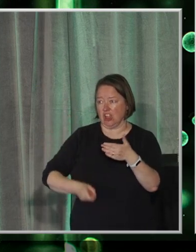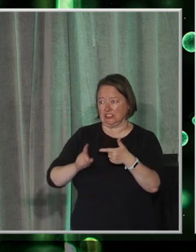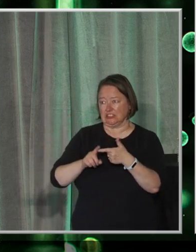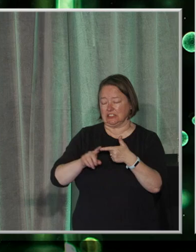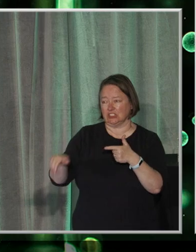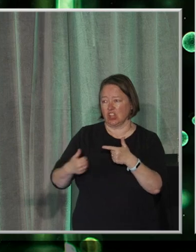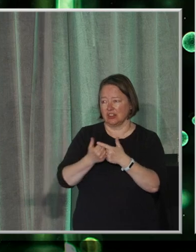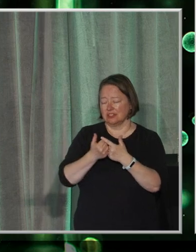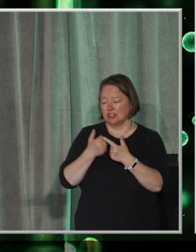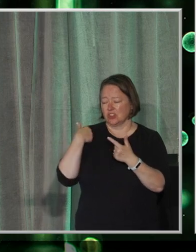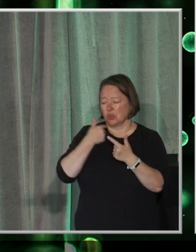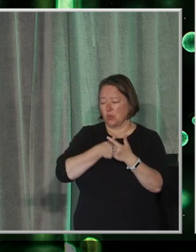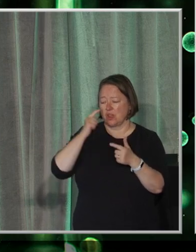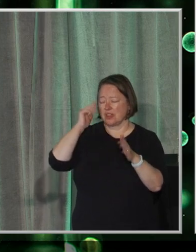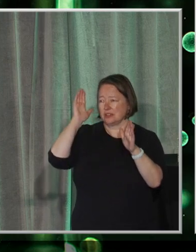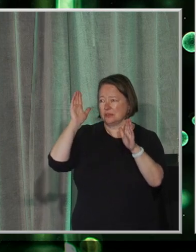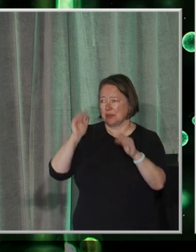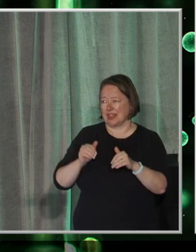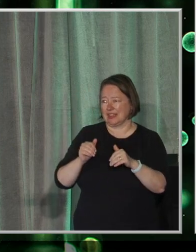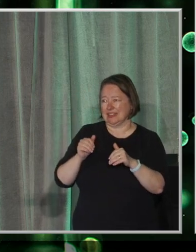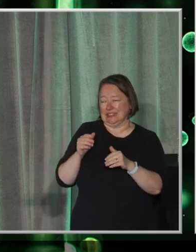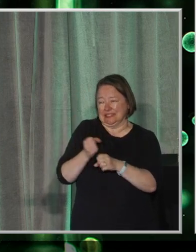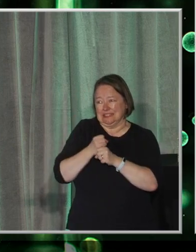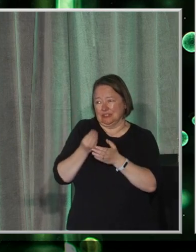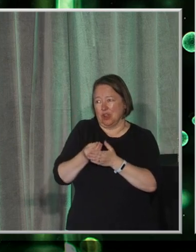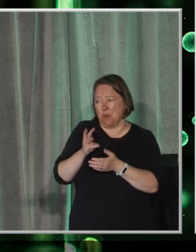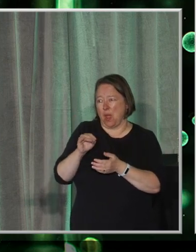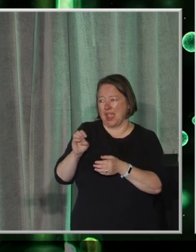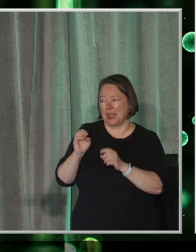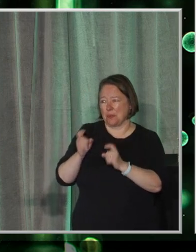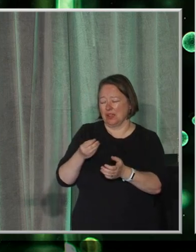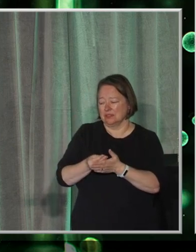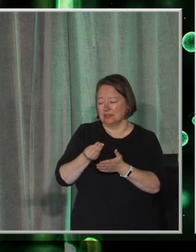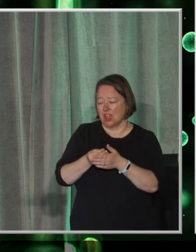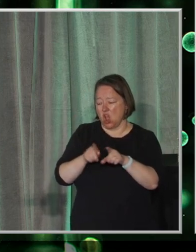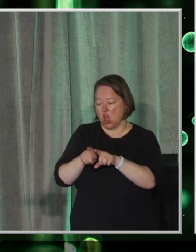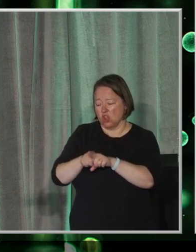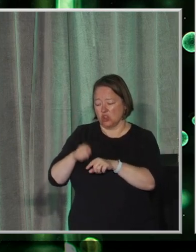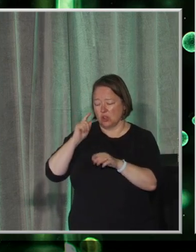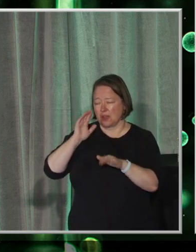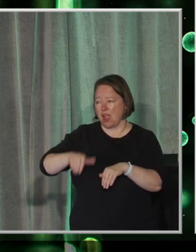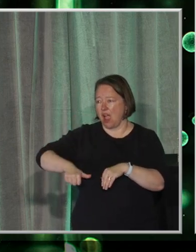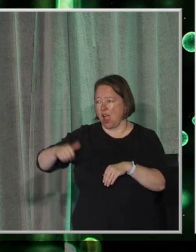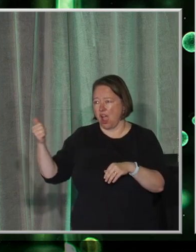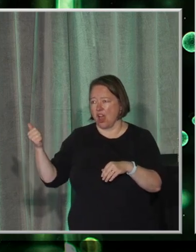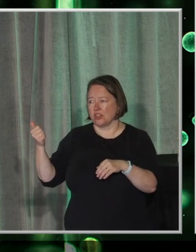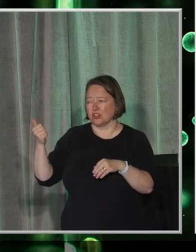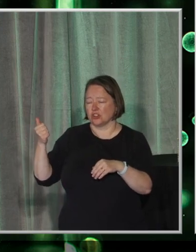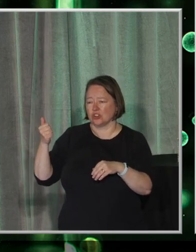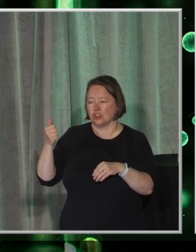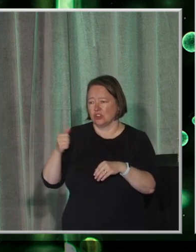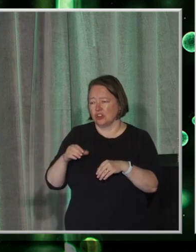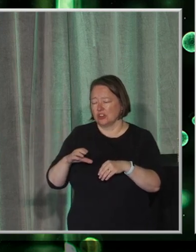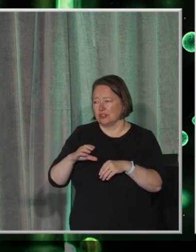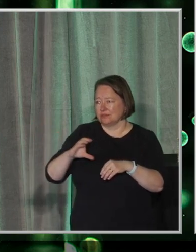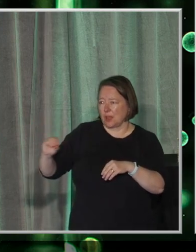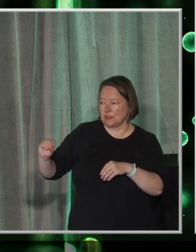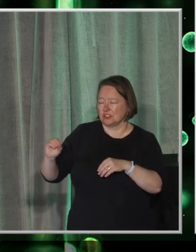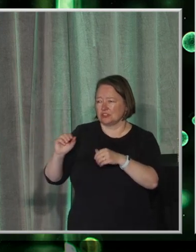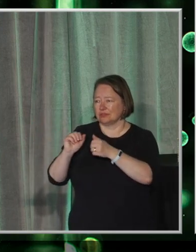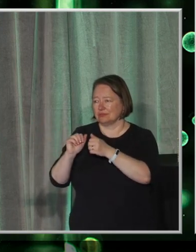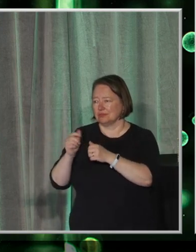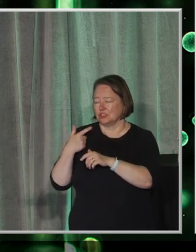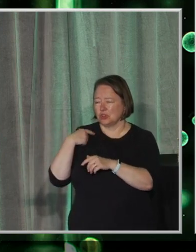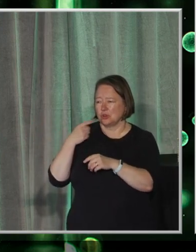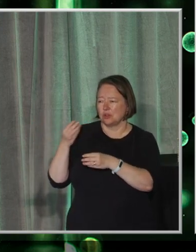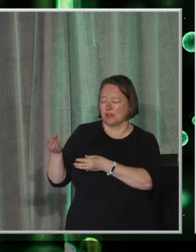here participating at the Wege Prize. And also we are participating in other various seed funding competitions to be able to raise enough funds